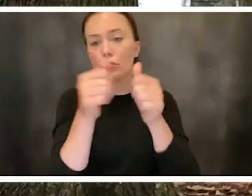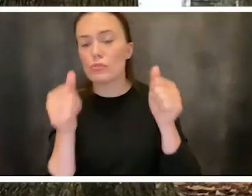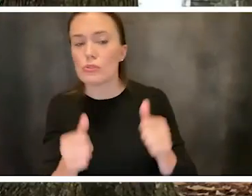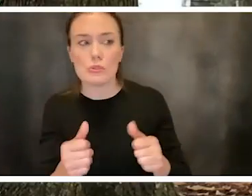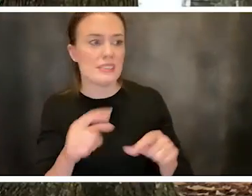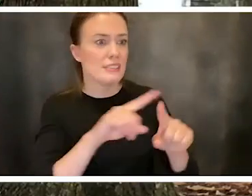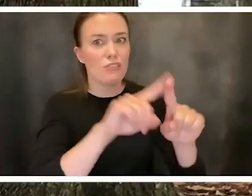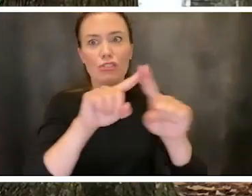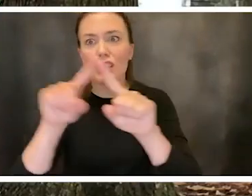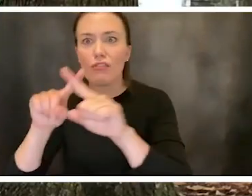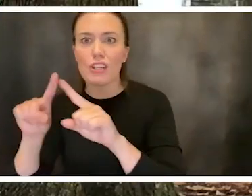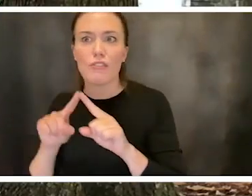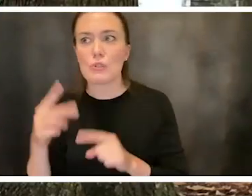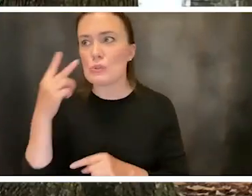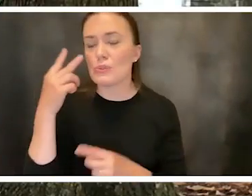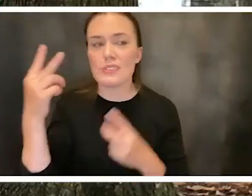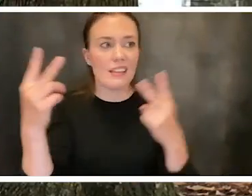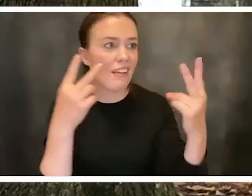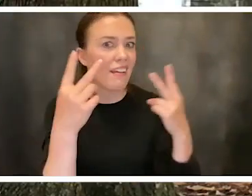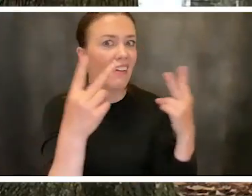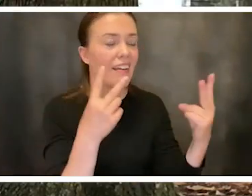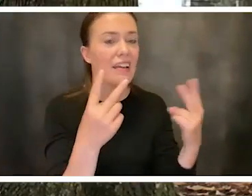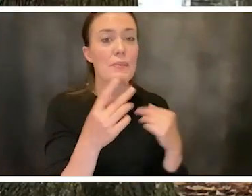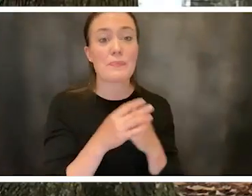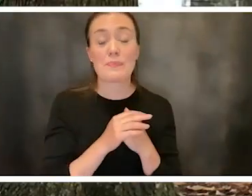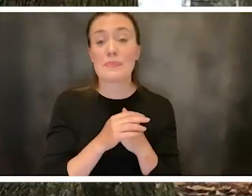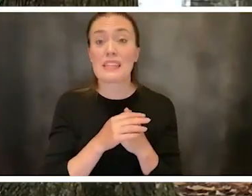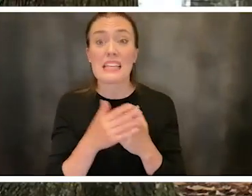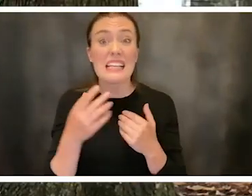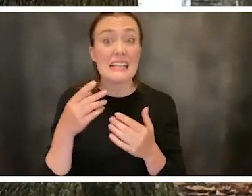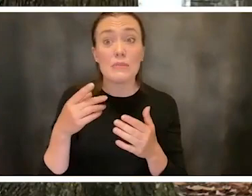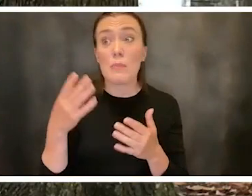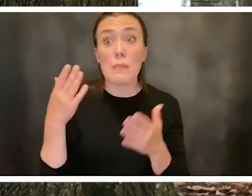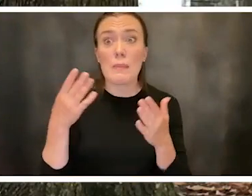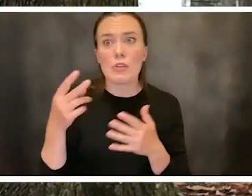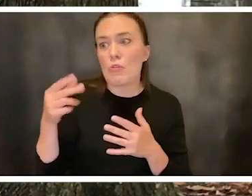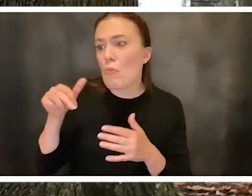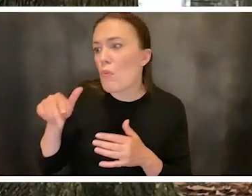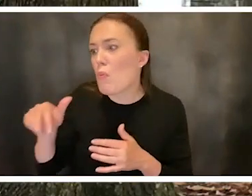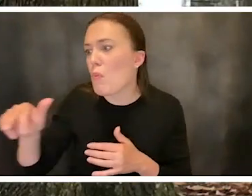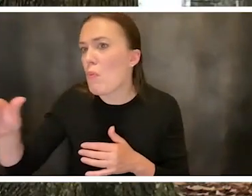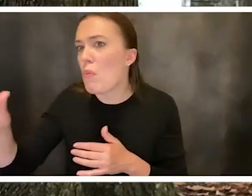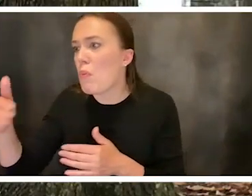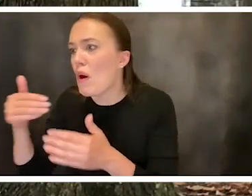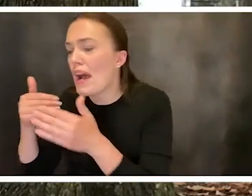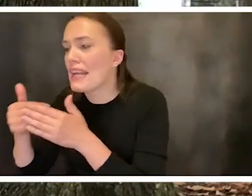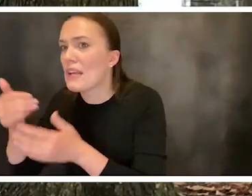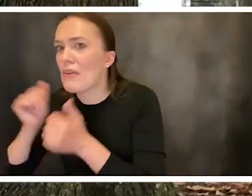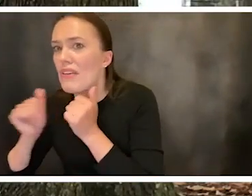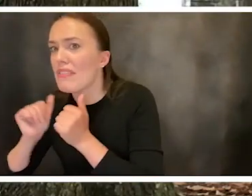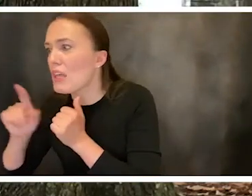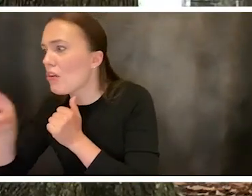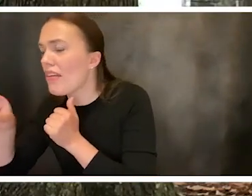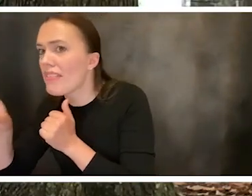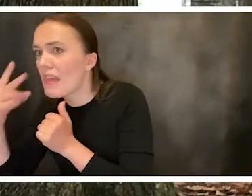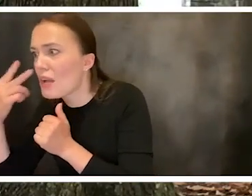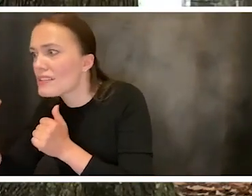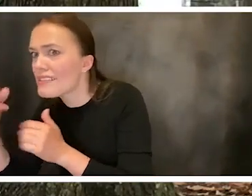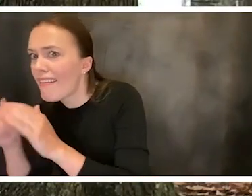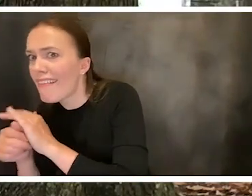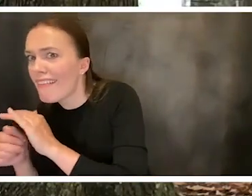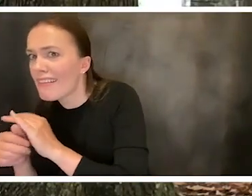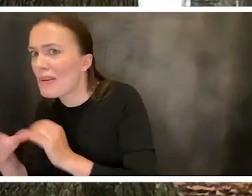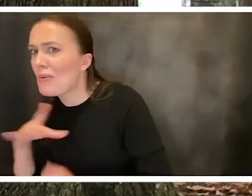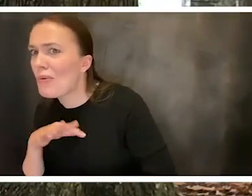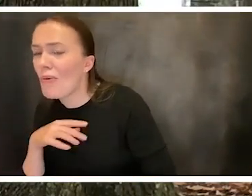stuff. There's a Solowit tucked away yeah. in a little hallway like down, you know, by Poe Field. The gargoyles are fun, and you can get a little